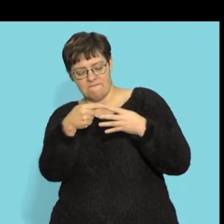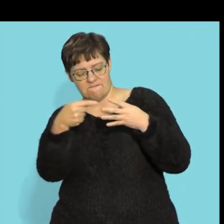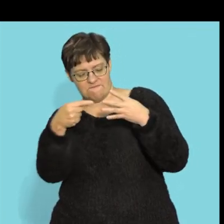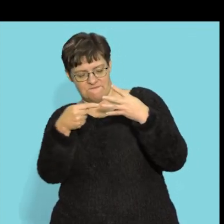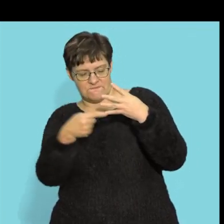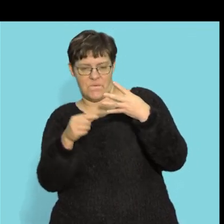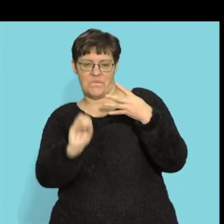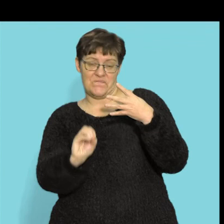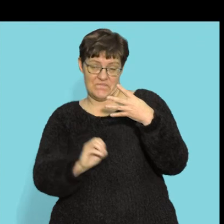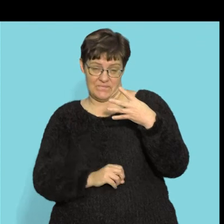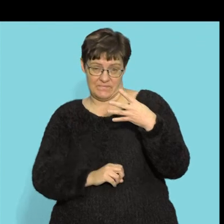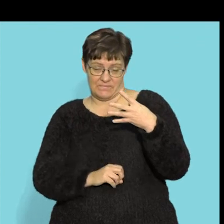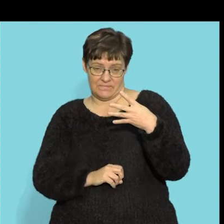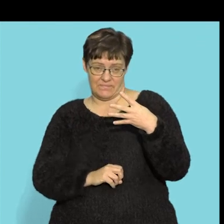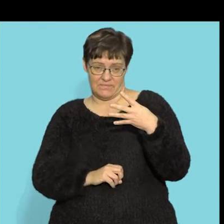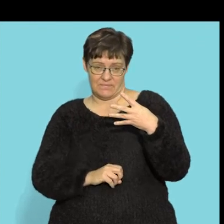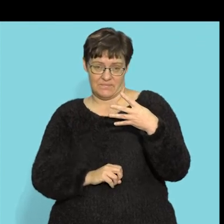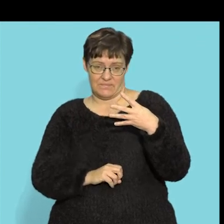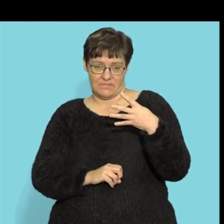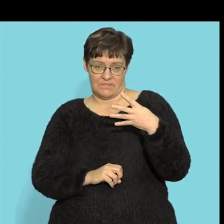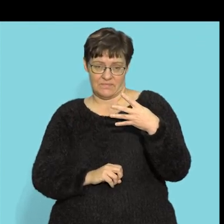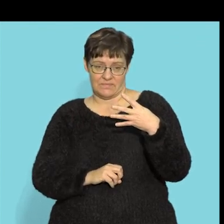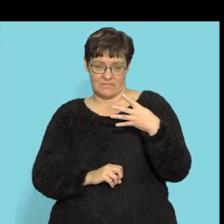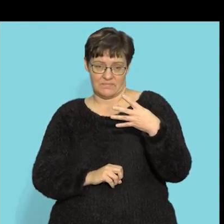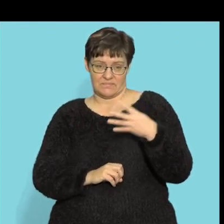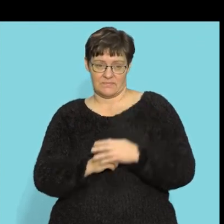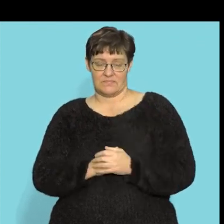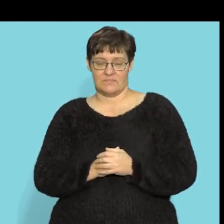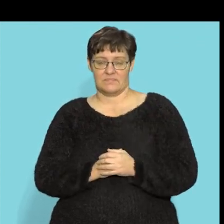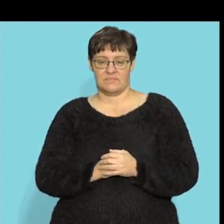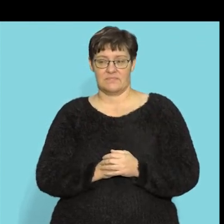4 factors, okay? 4 factors